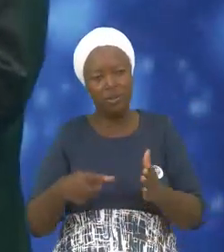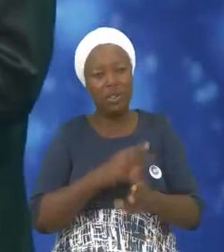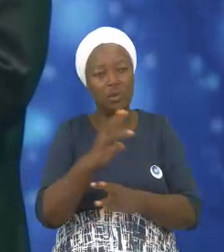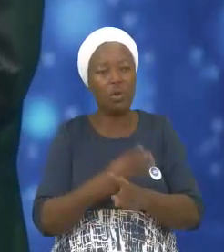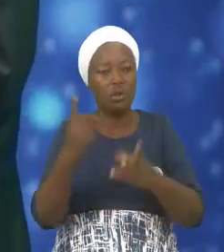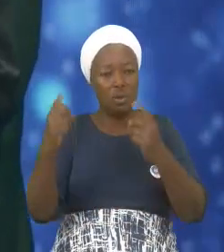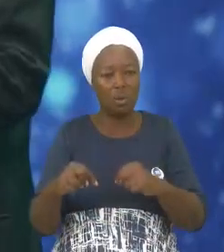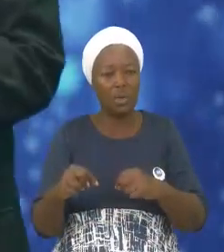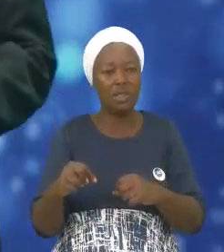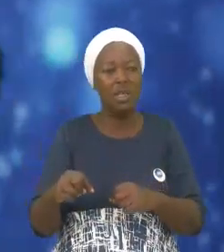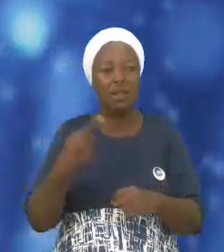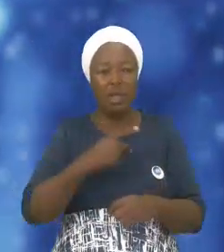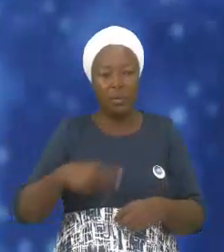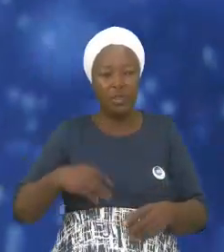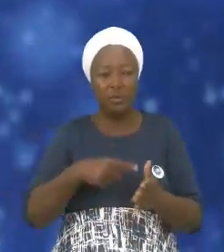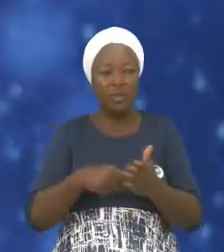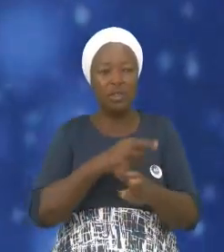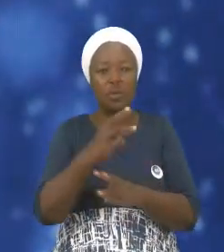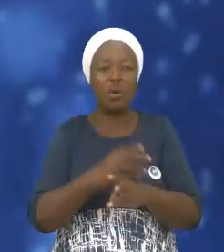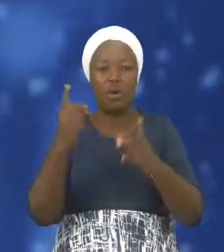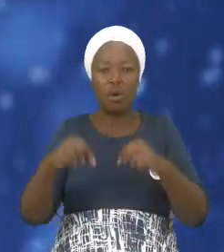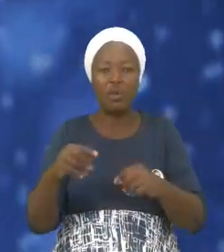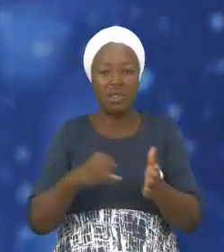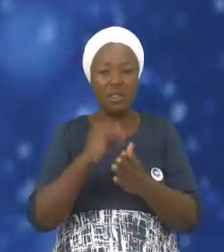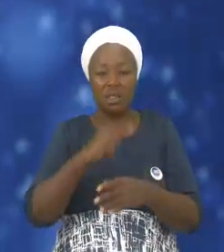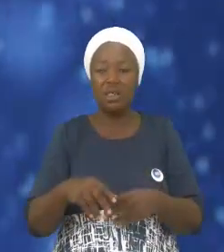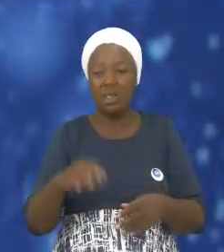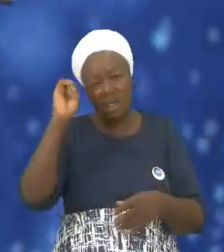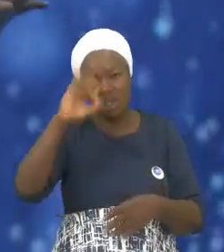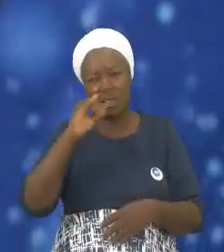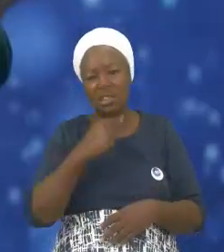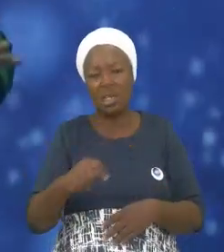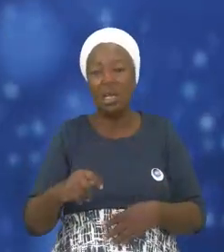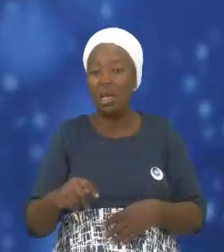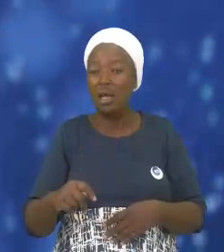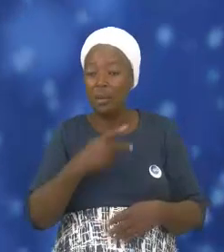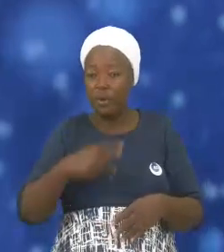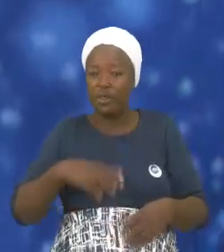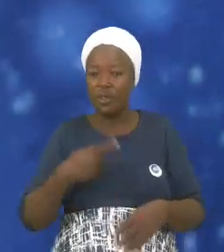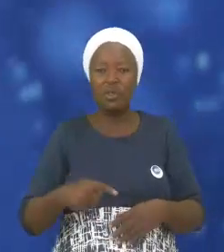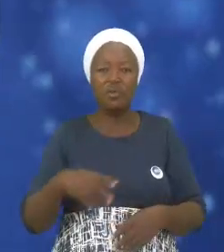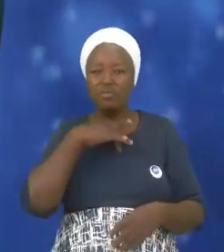this world cometh, is the prince of corruption. He is the one that corrupts the lives of